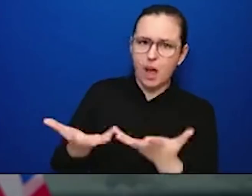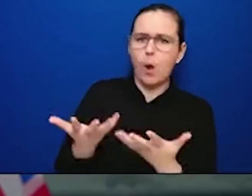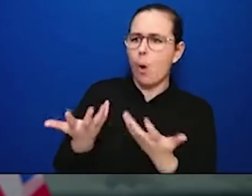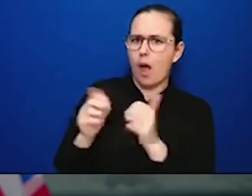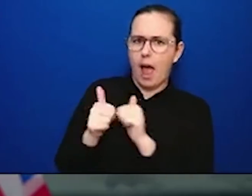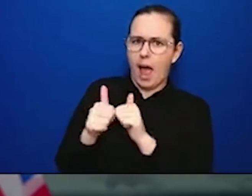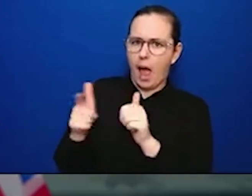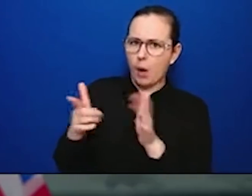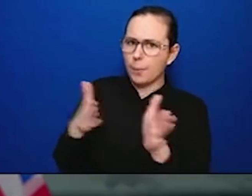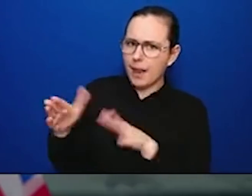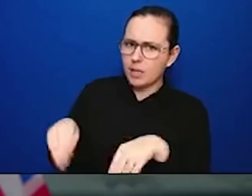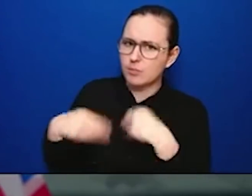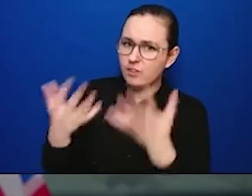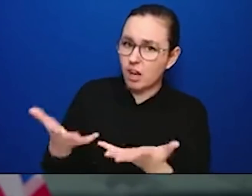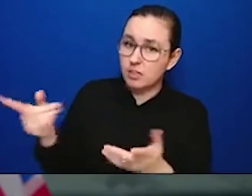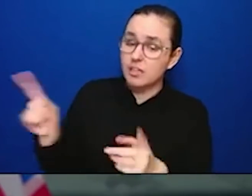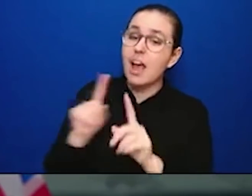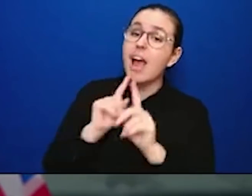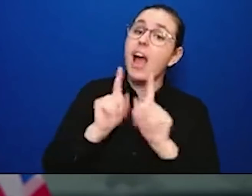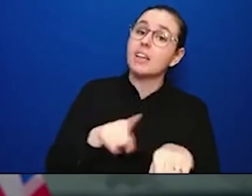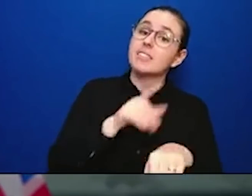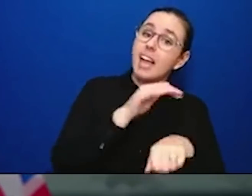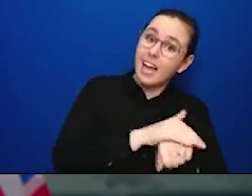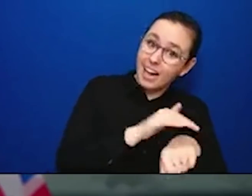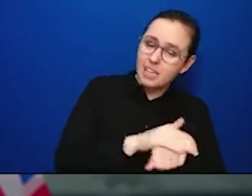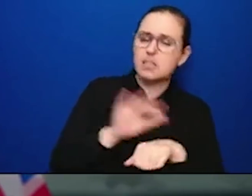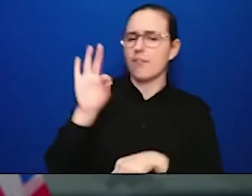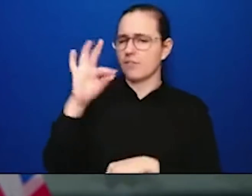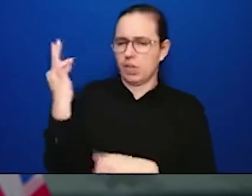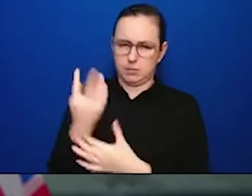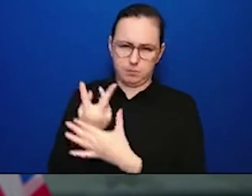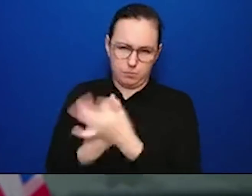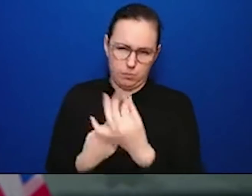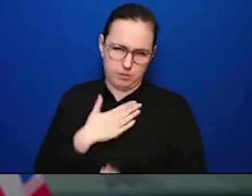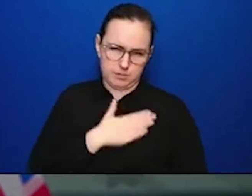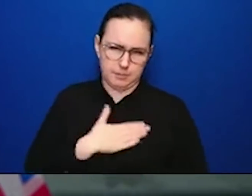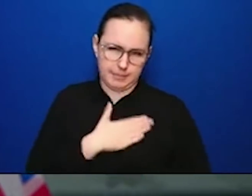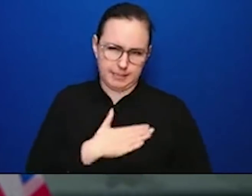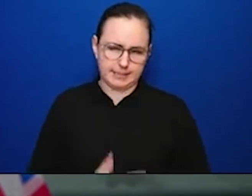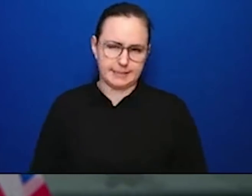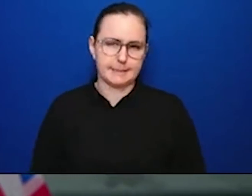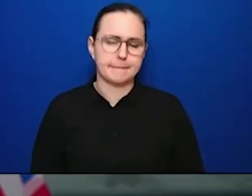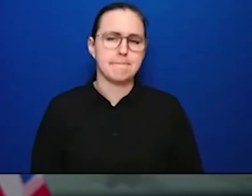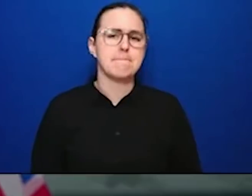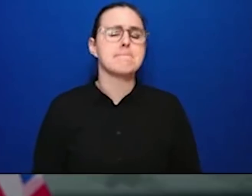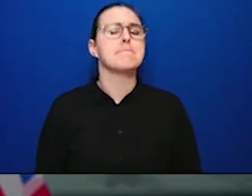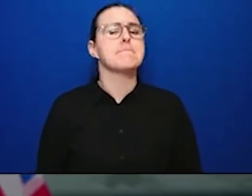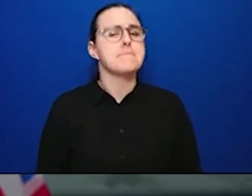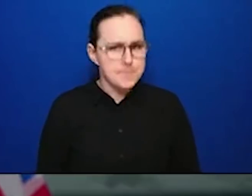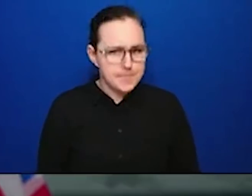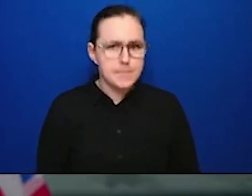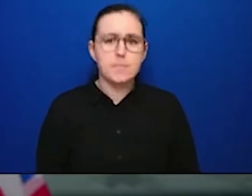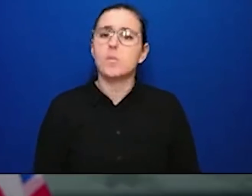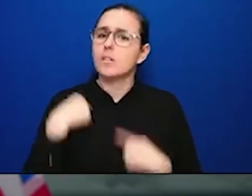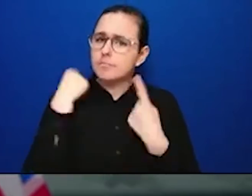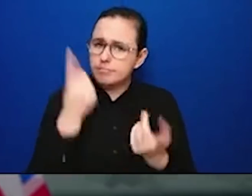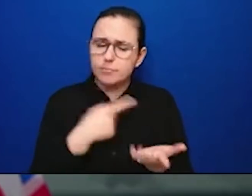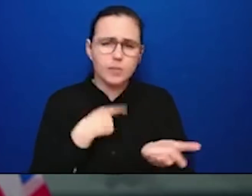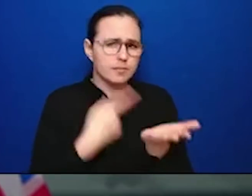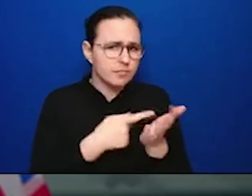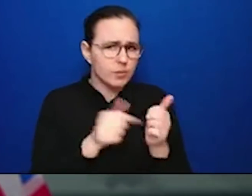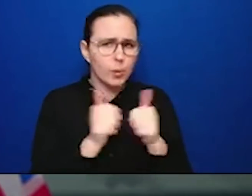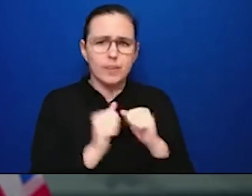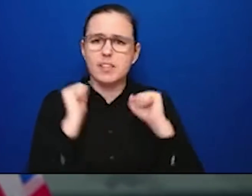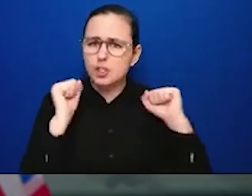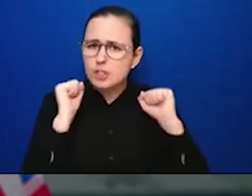to a number of the leaders in the fitness industry. They've been part of our ongoing work around where we put